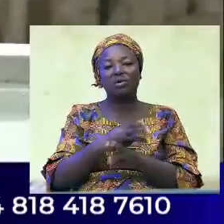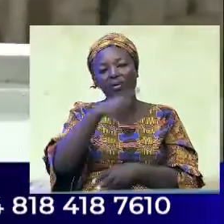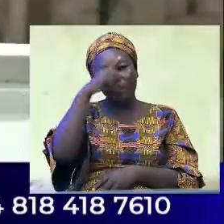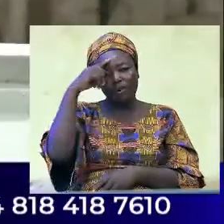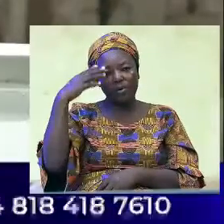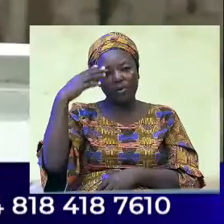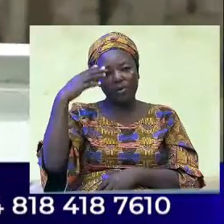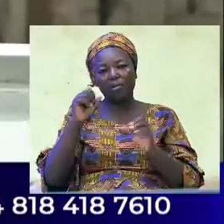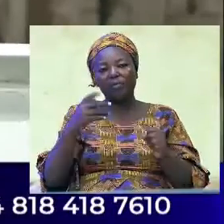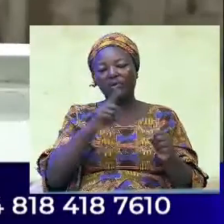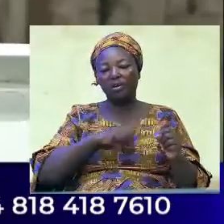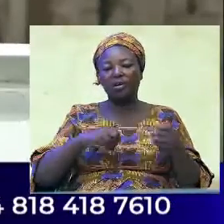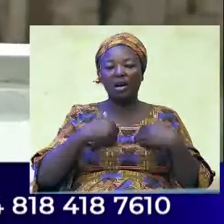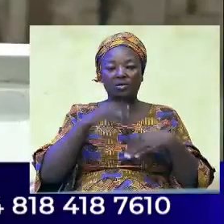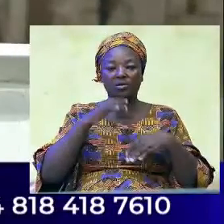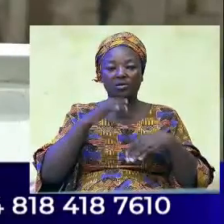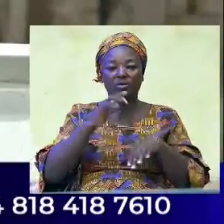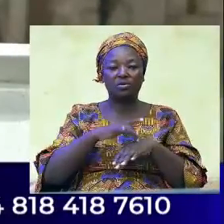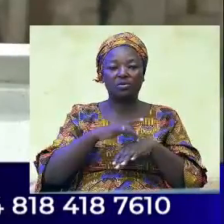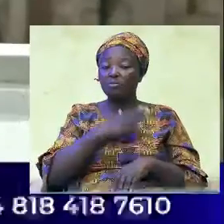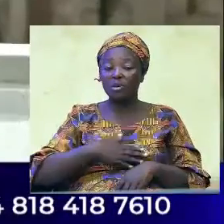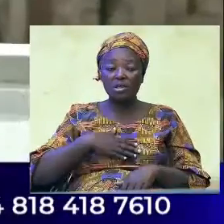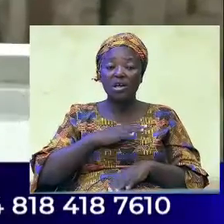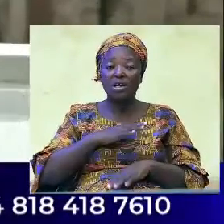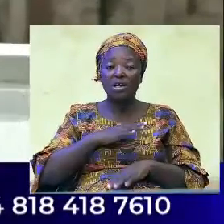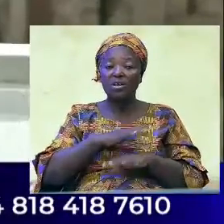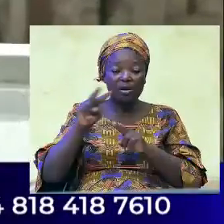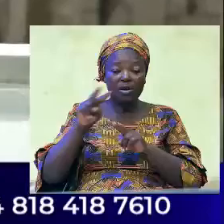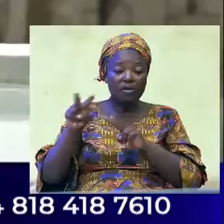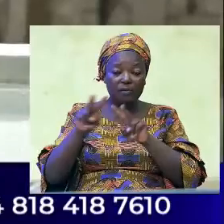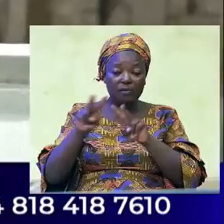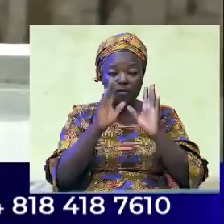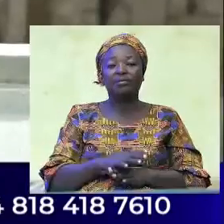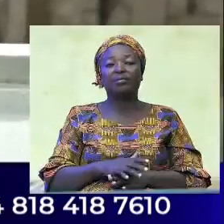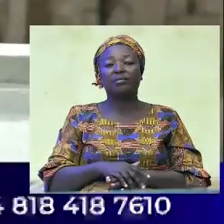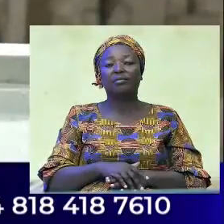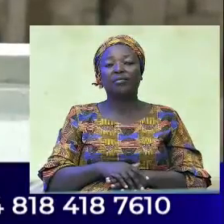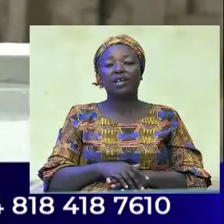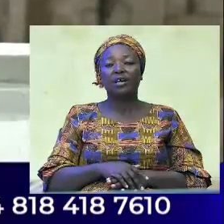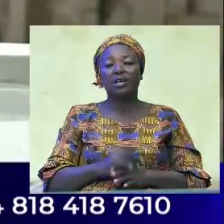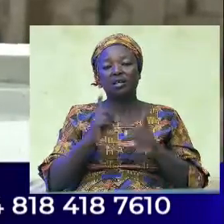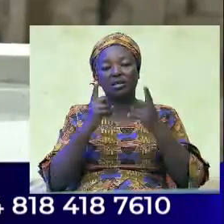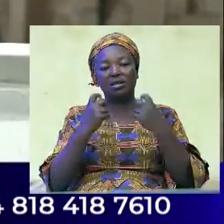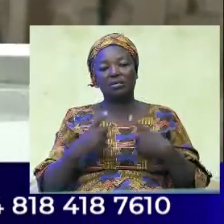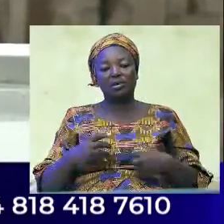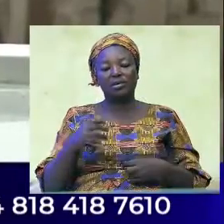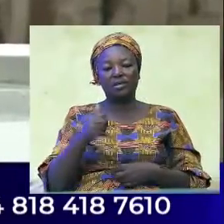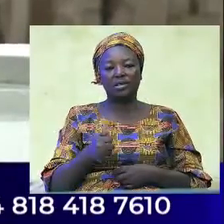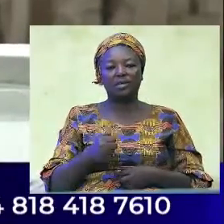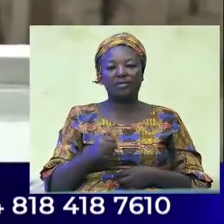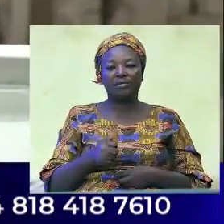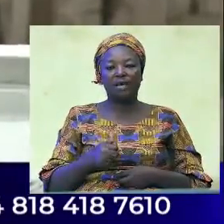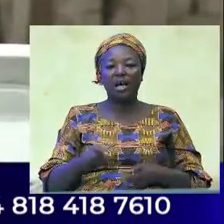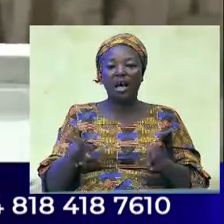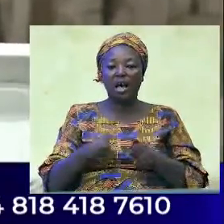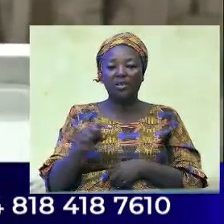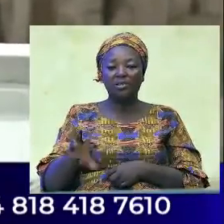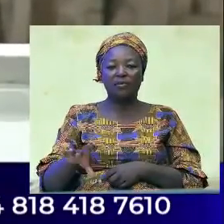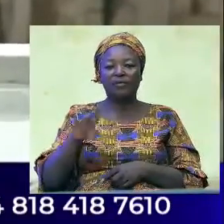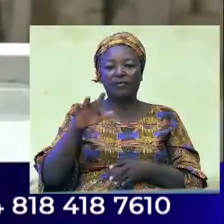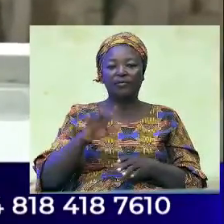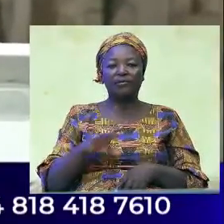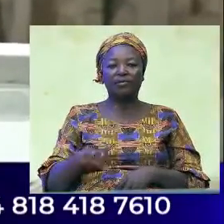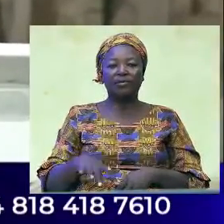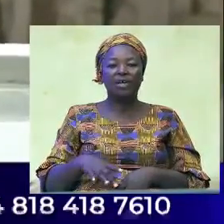yourself, because the power of God has touched you. Don't be a spectator. Don't be a spectator.